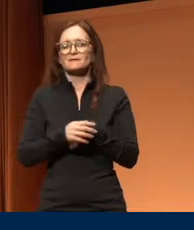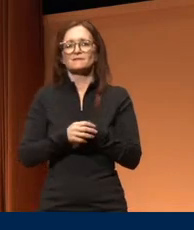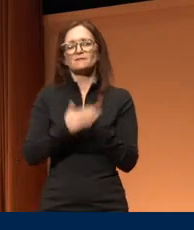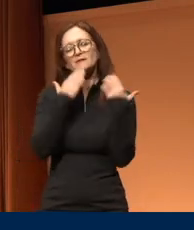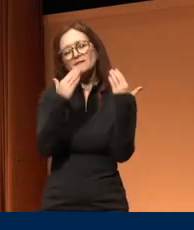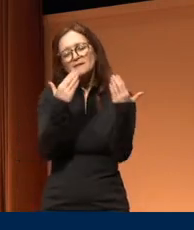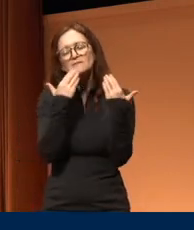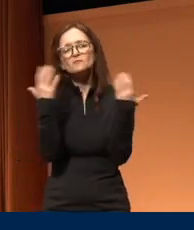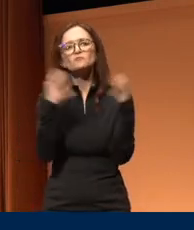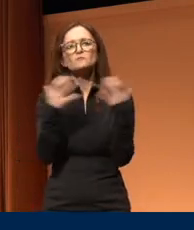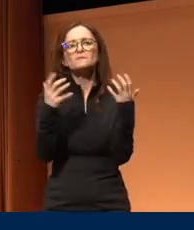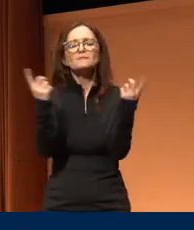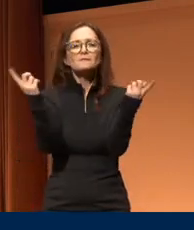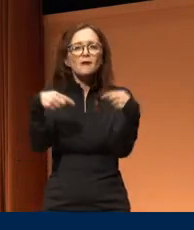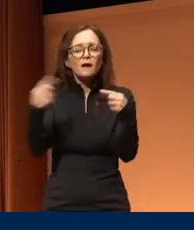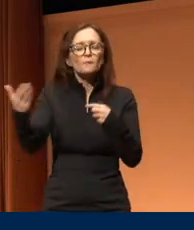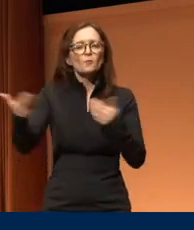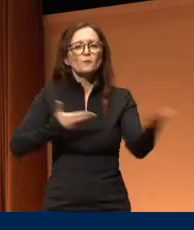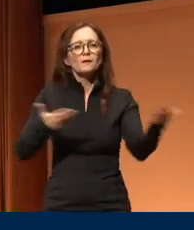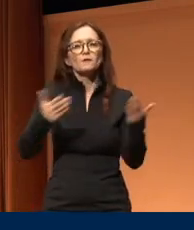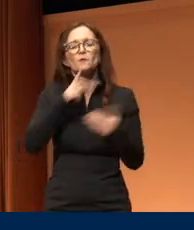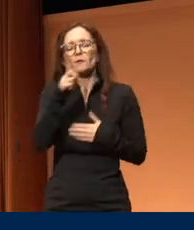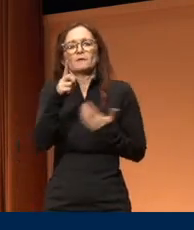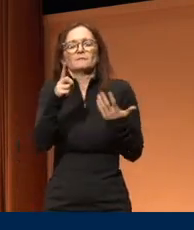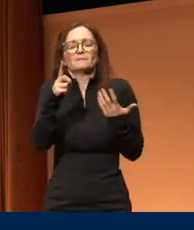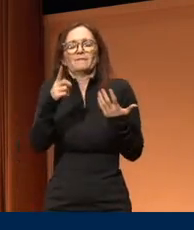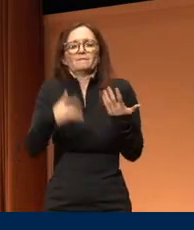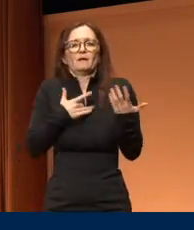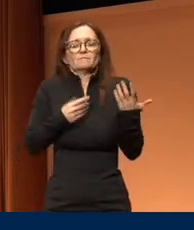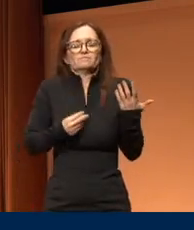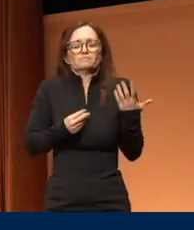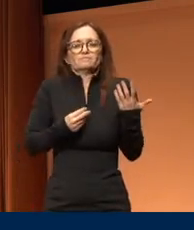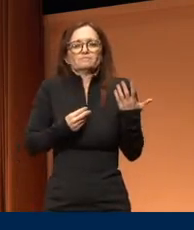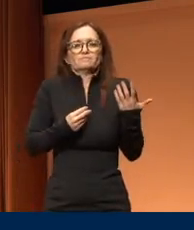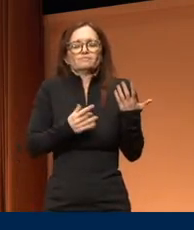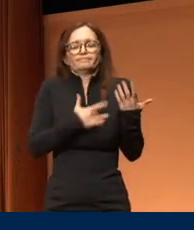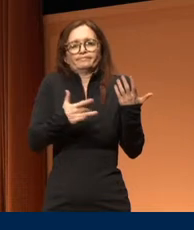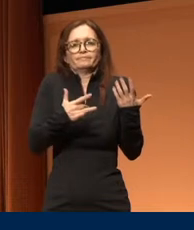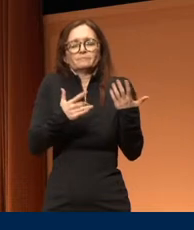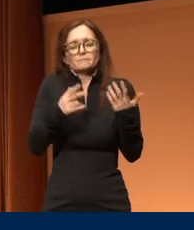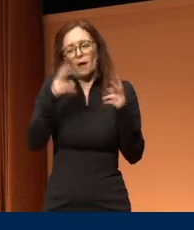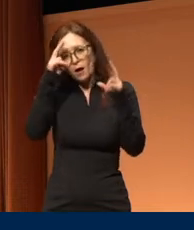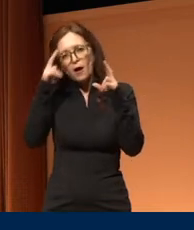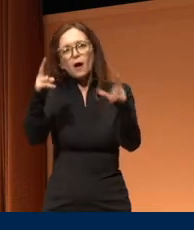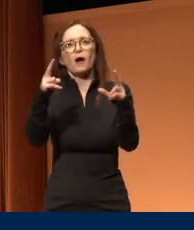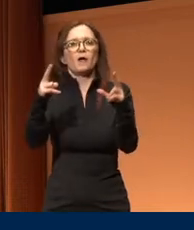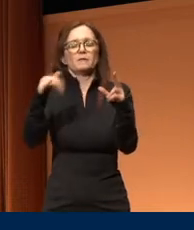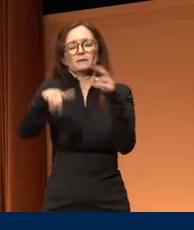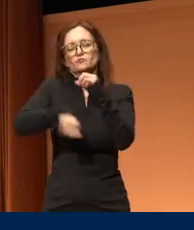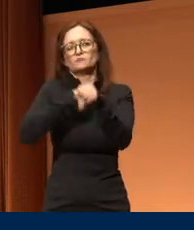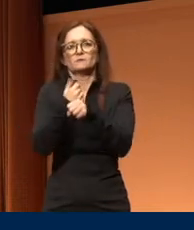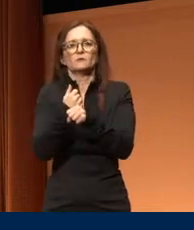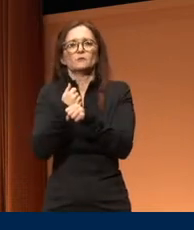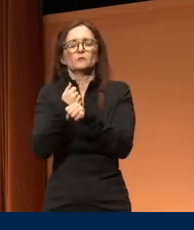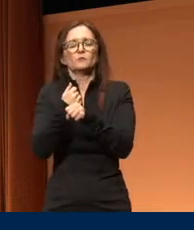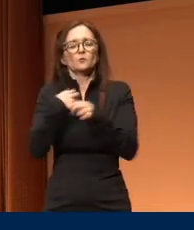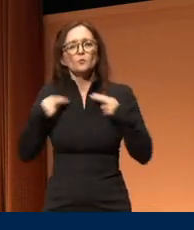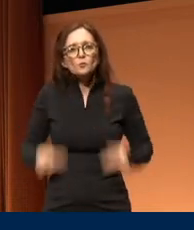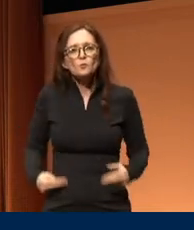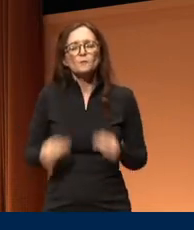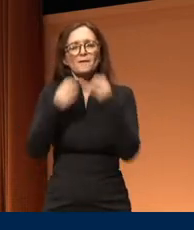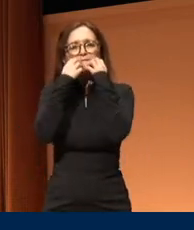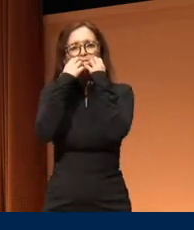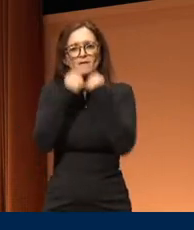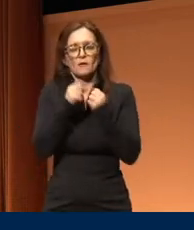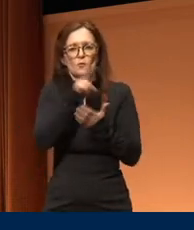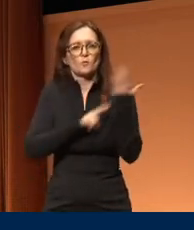Thank you so much for inviting me. It's an incredible honor to be giving this year's Tanner Lecture on Human Values at the University of